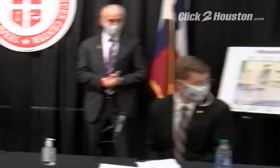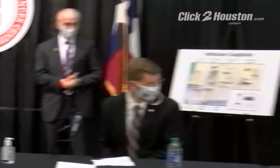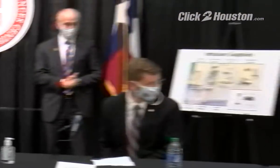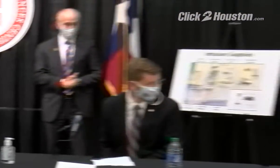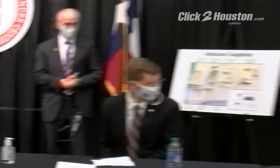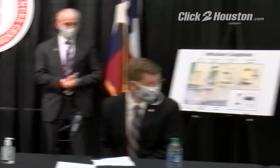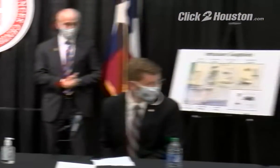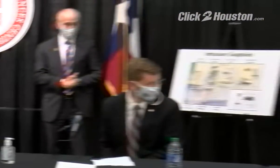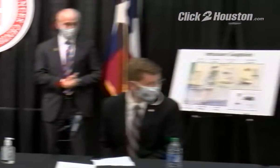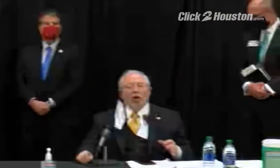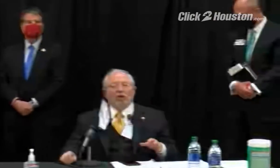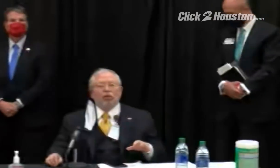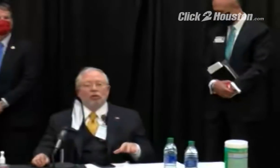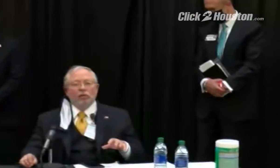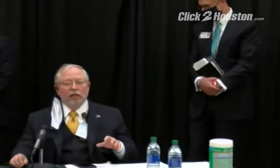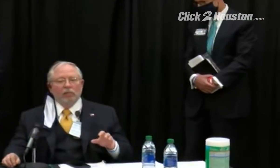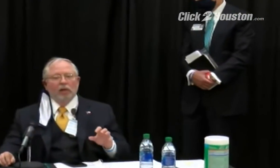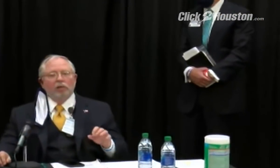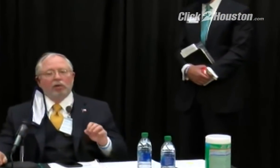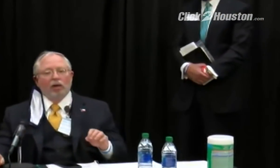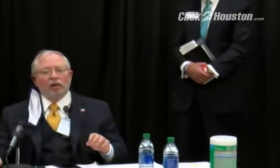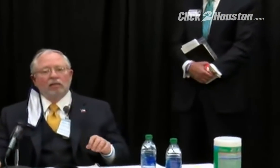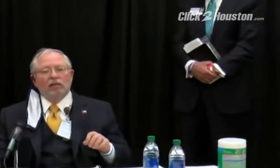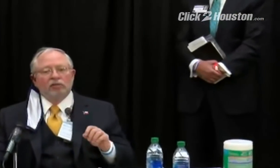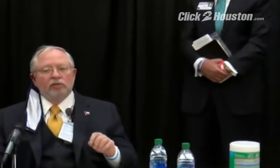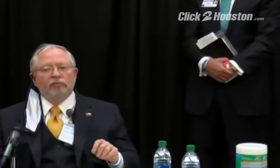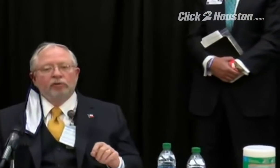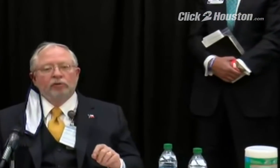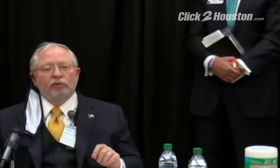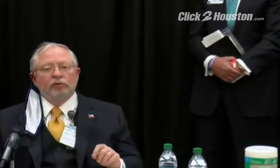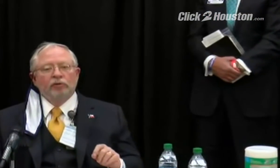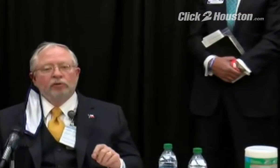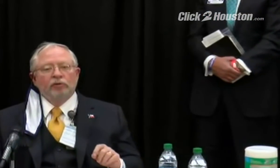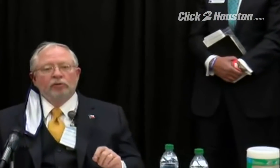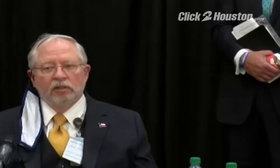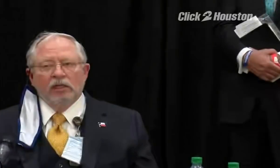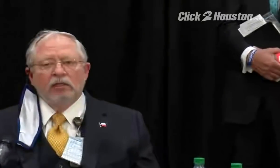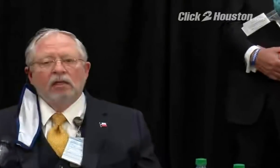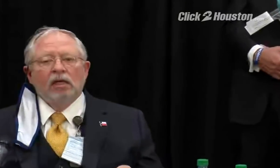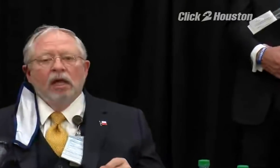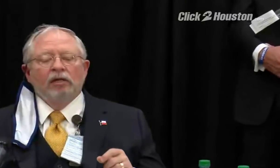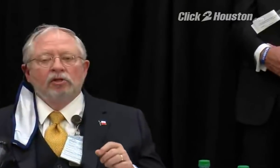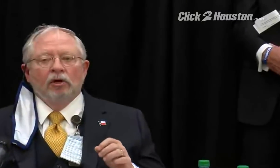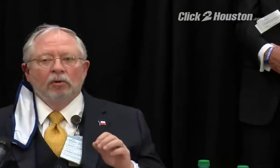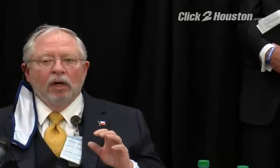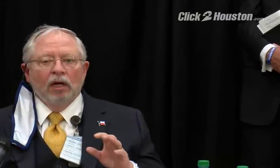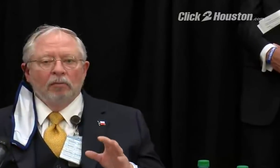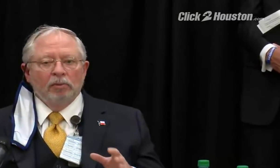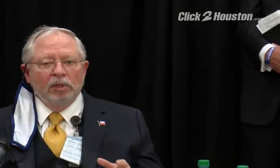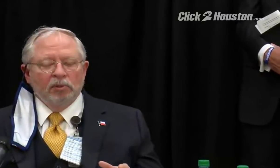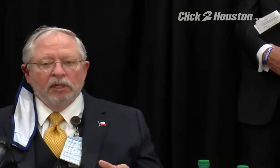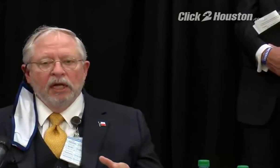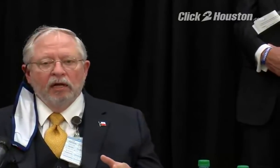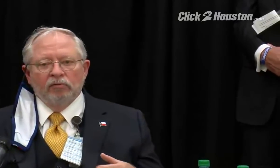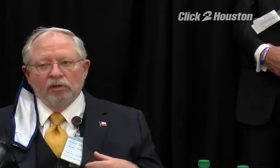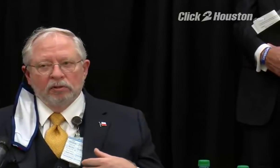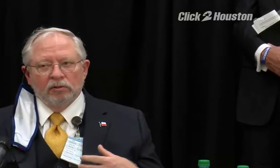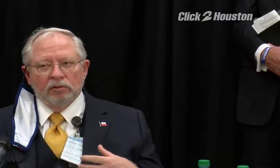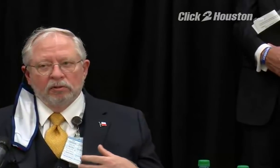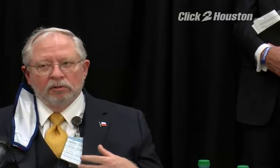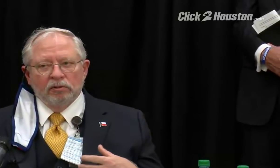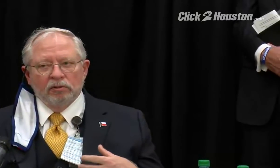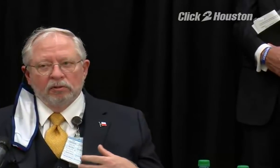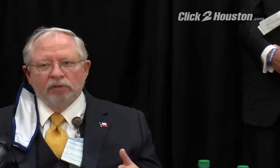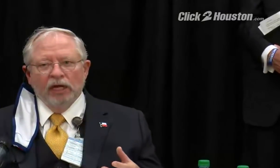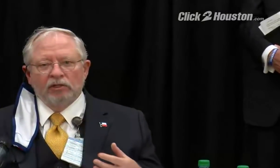This is a monoclonal antibody product. It is infused intravenously. And so people can have what are